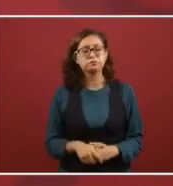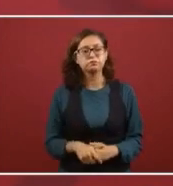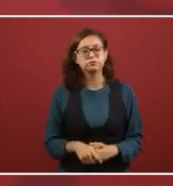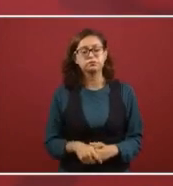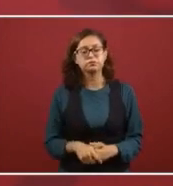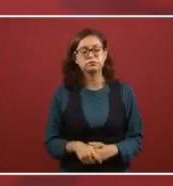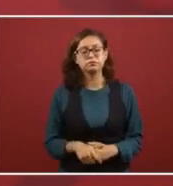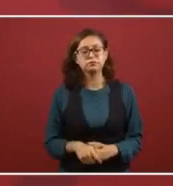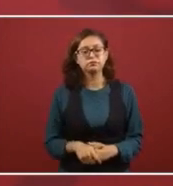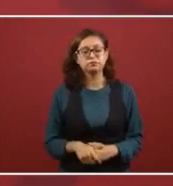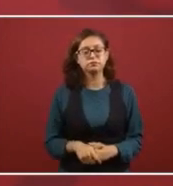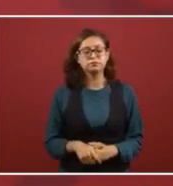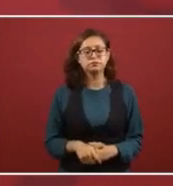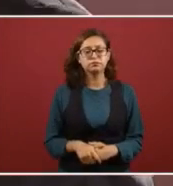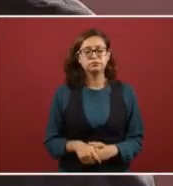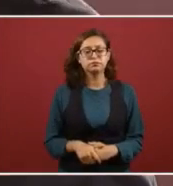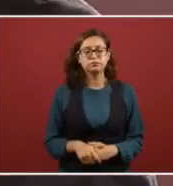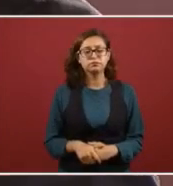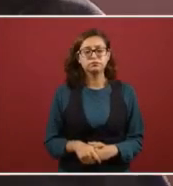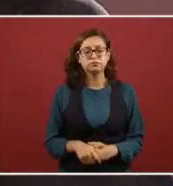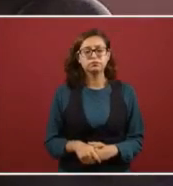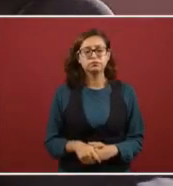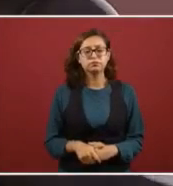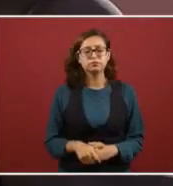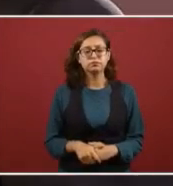And yesterday they liberated